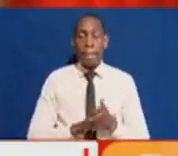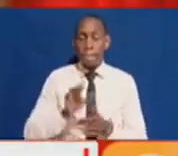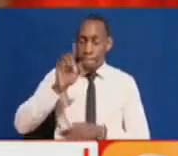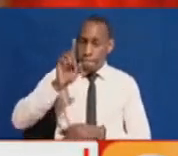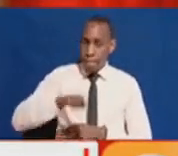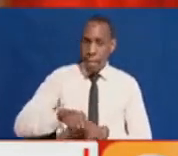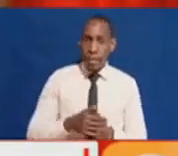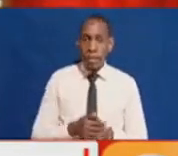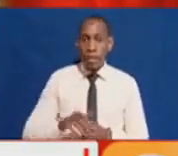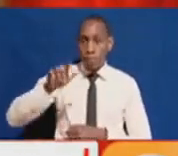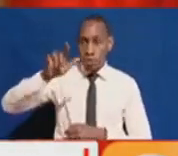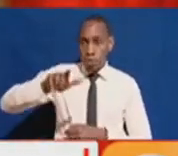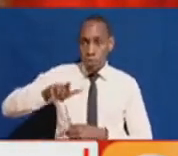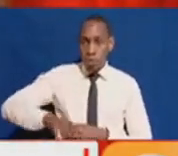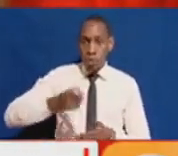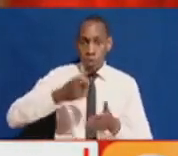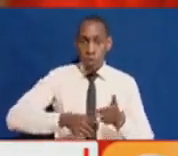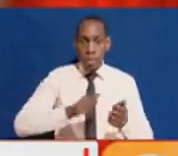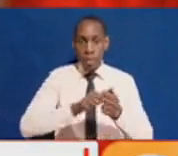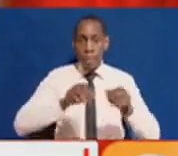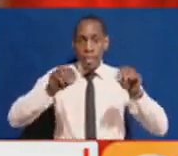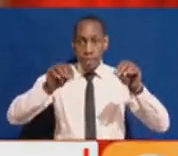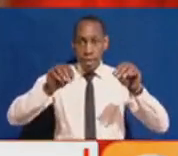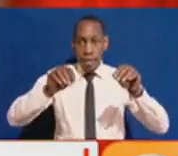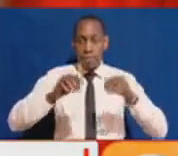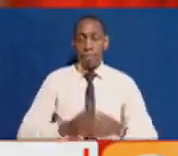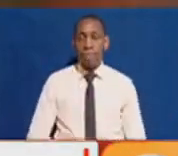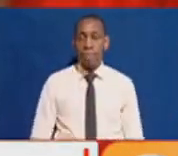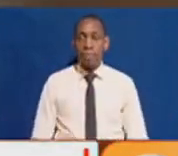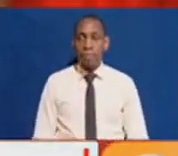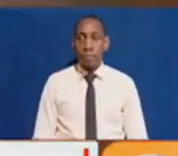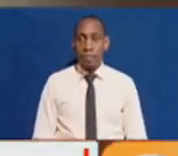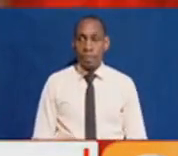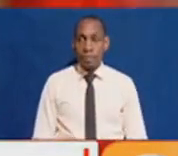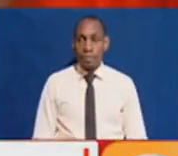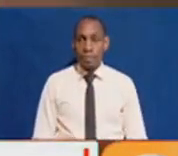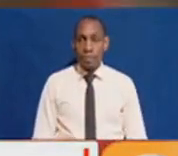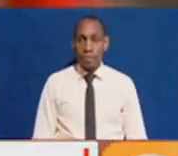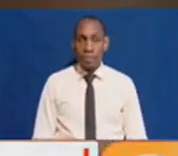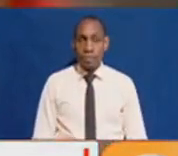lazima tuteremushe bei ya unga ikuje chini.